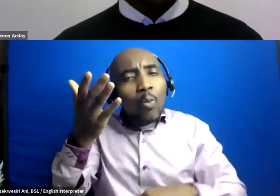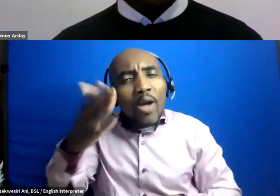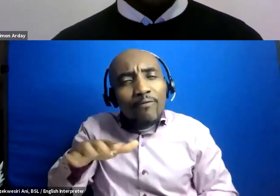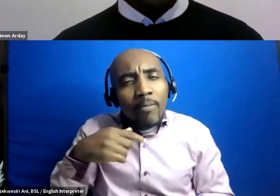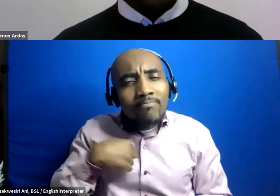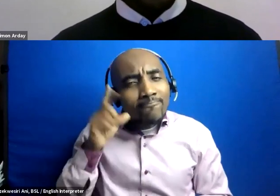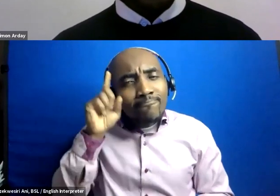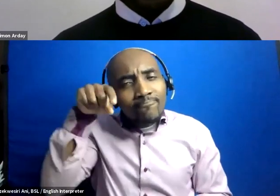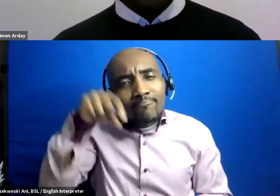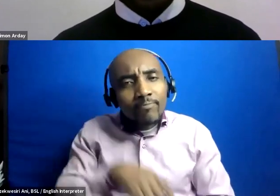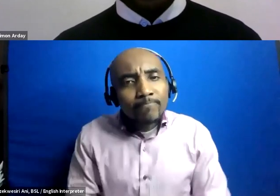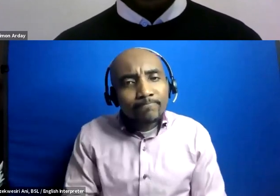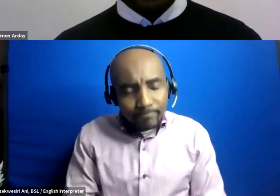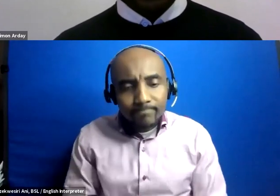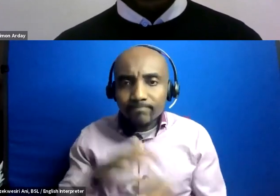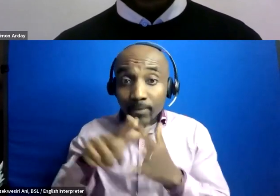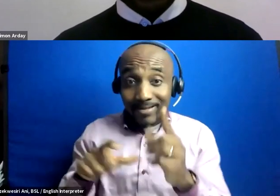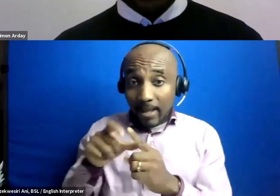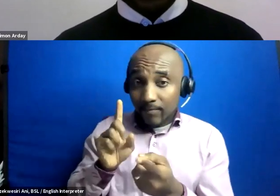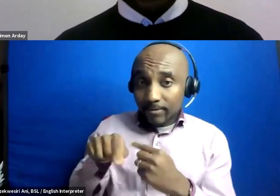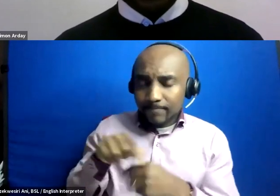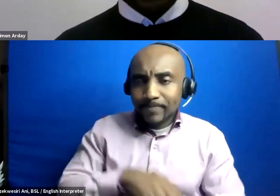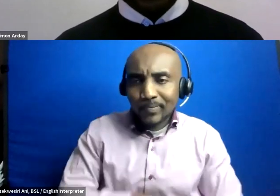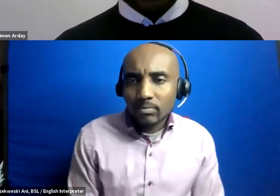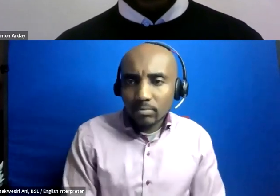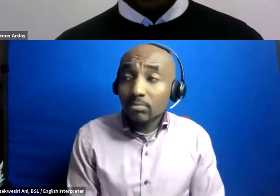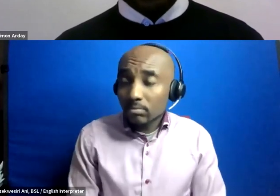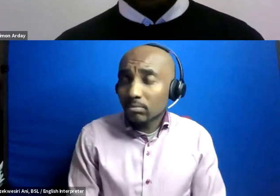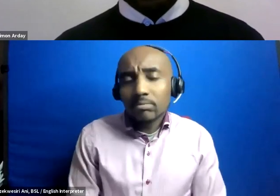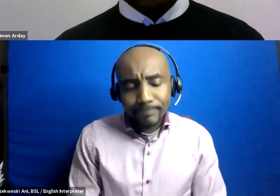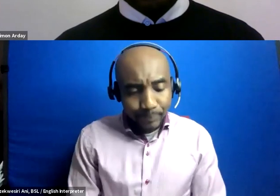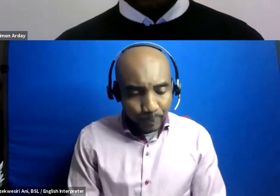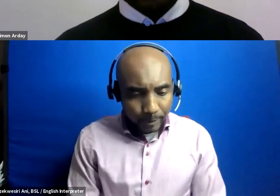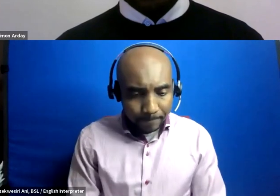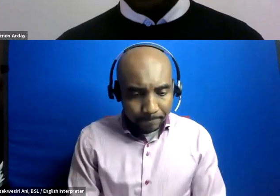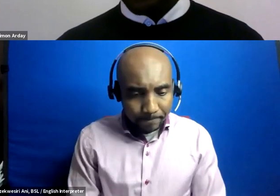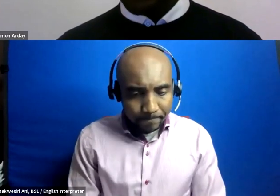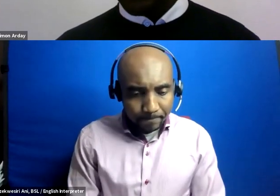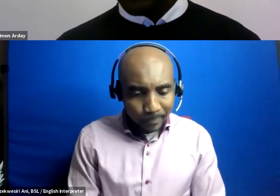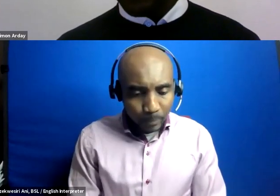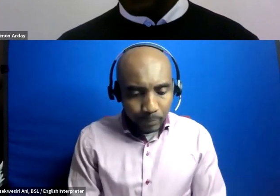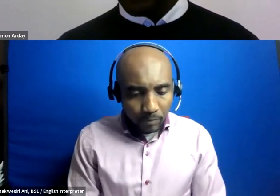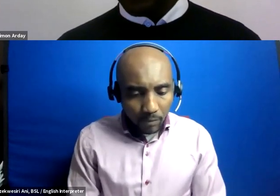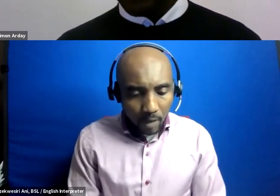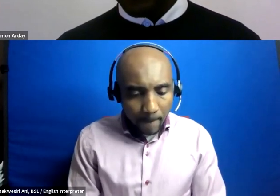concept? Well, it was first mentioned to me by